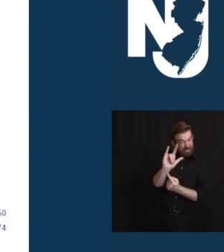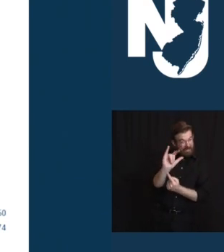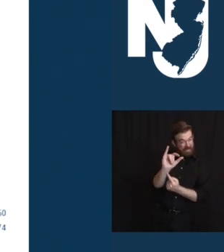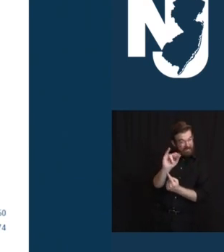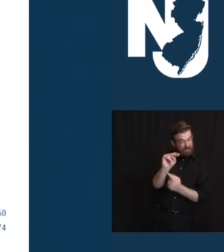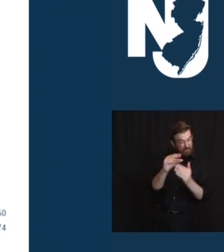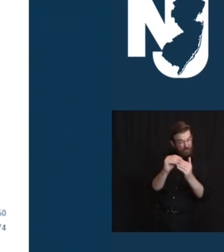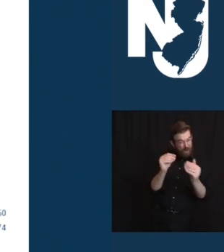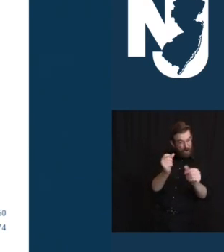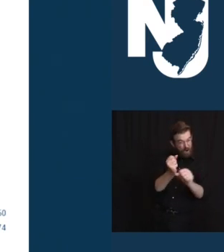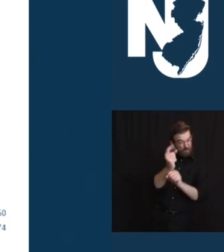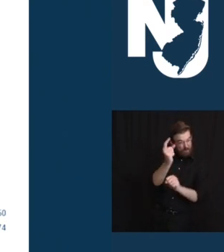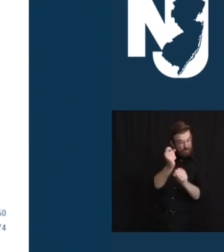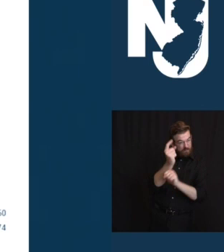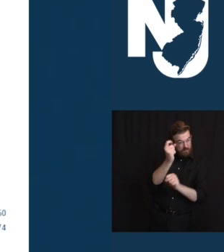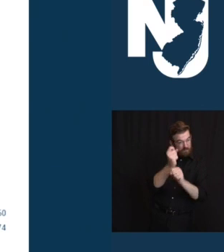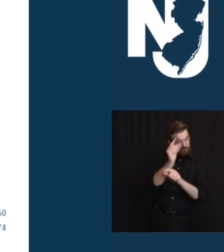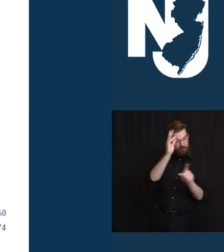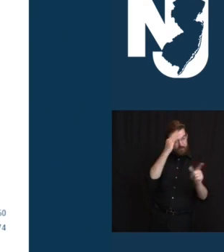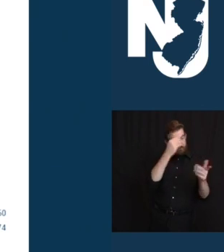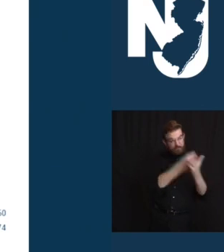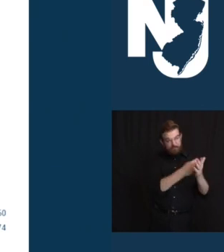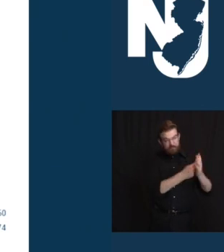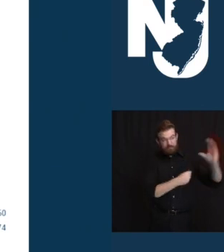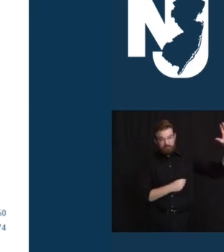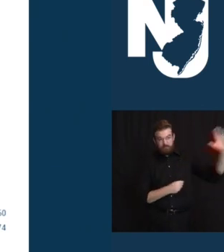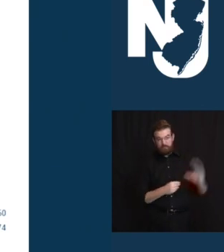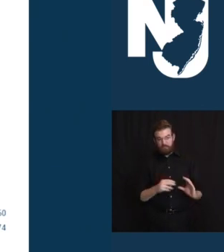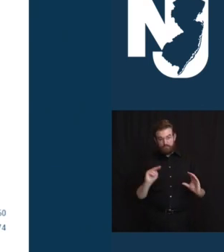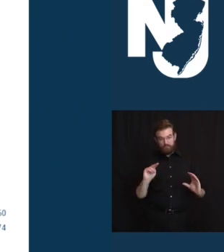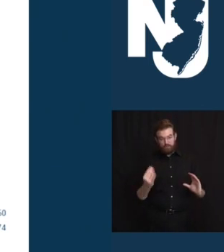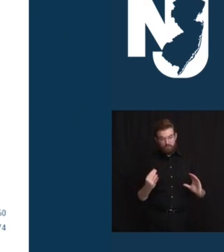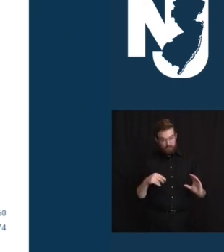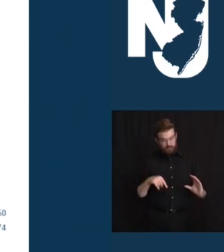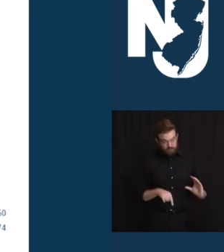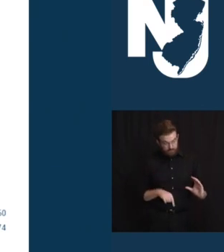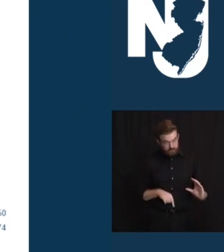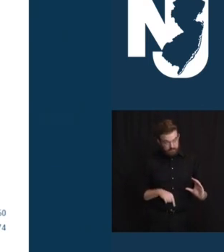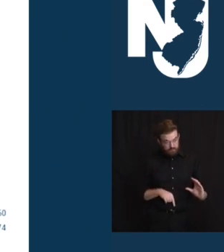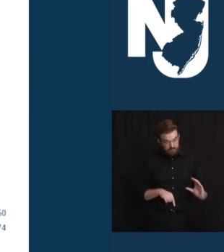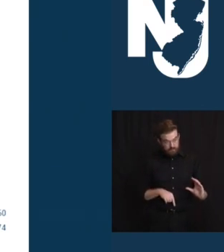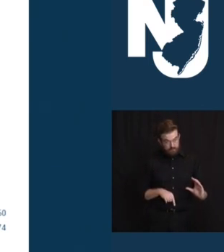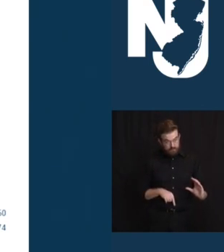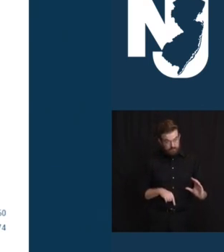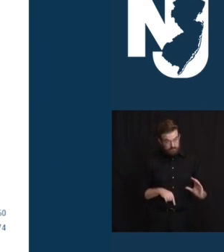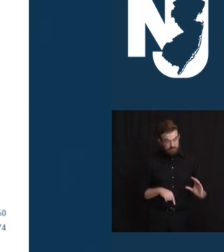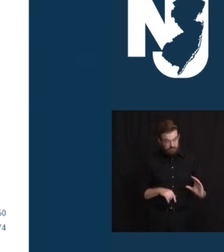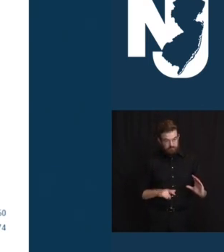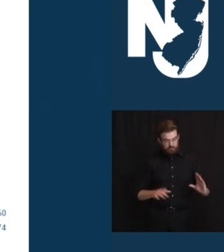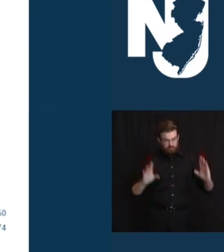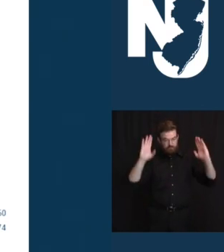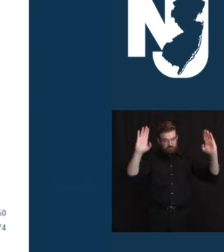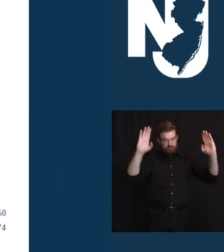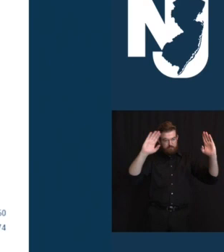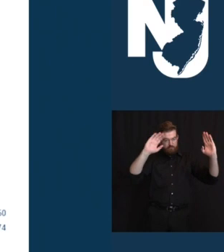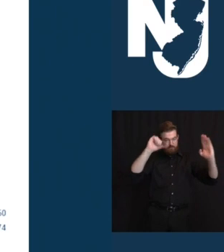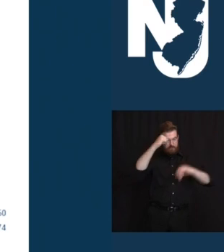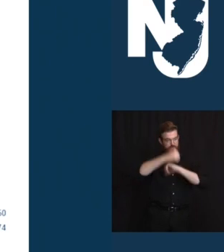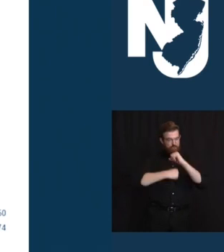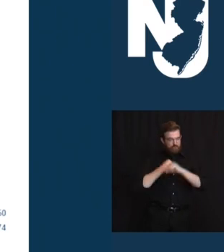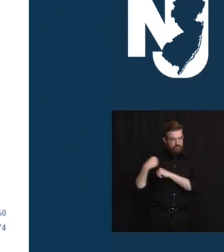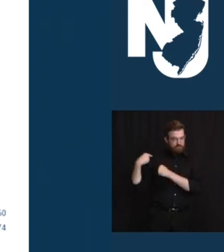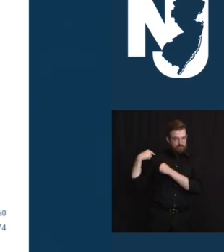federal funding for New Jersey's communities, and it does it for a decade, so that's at least $450 billion US